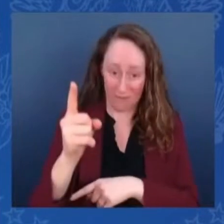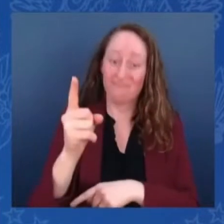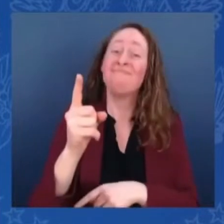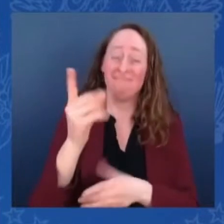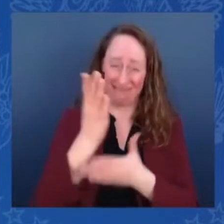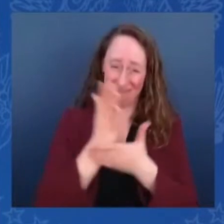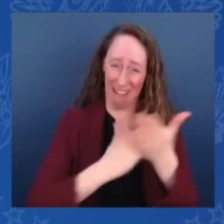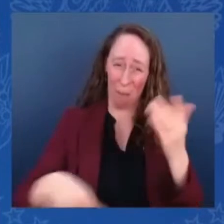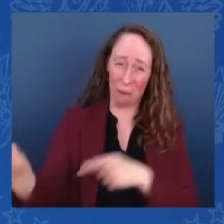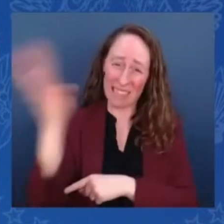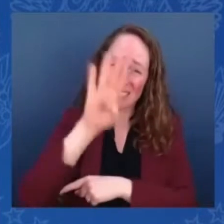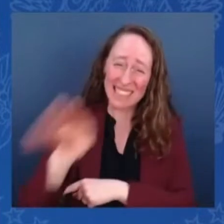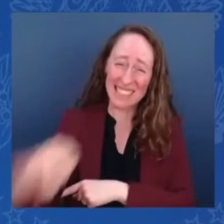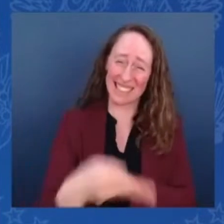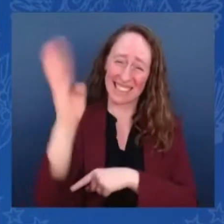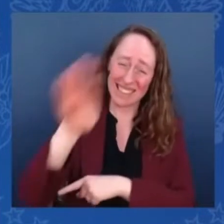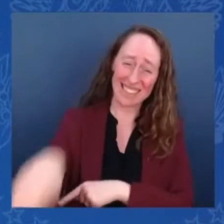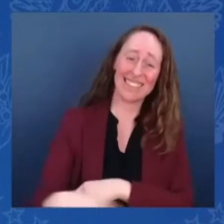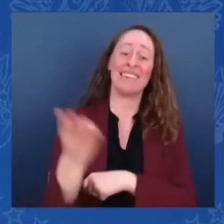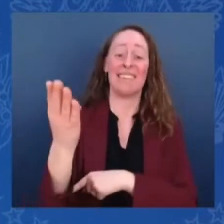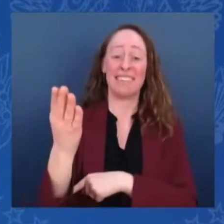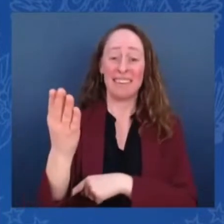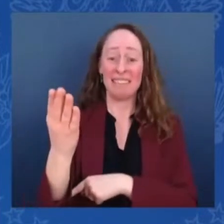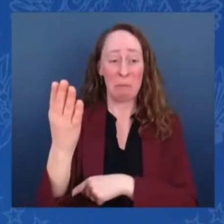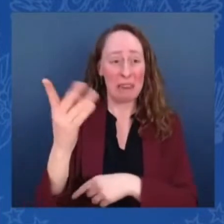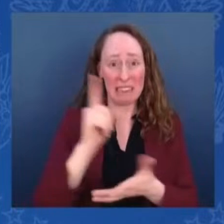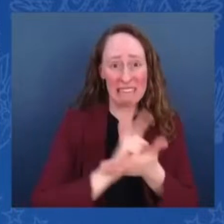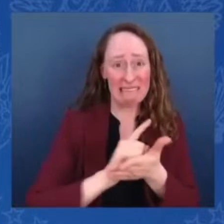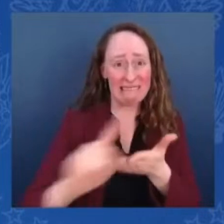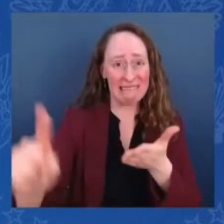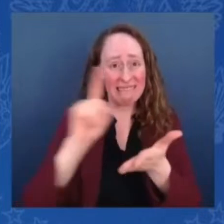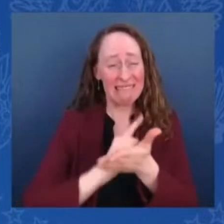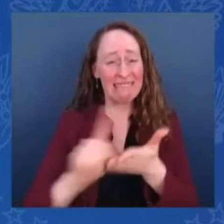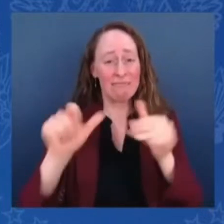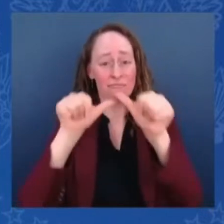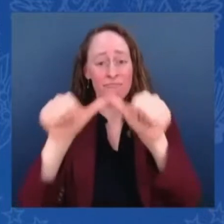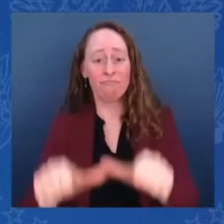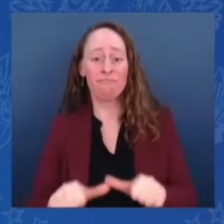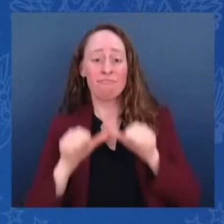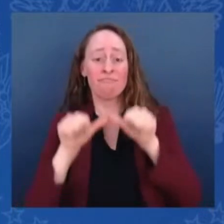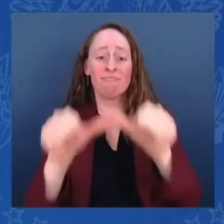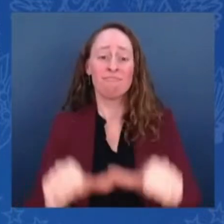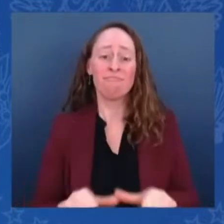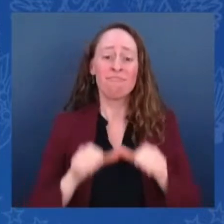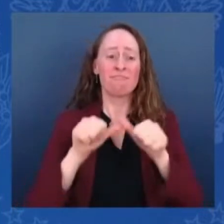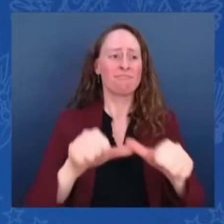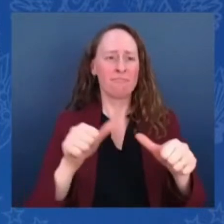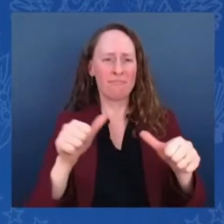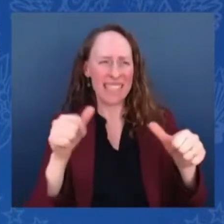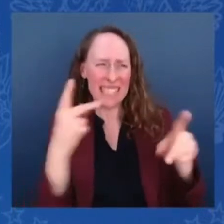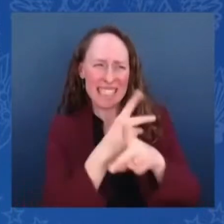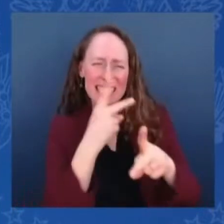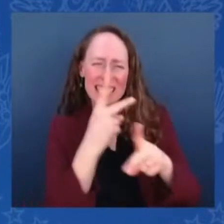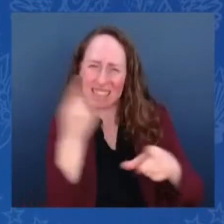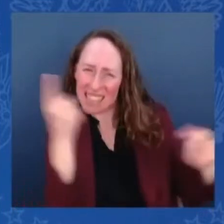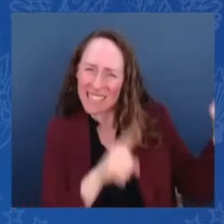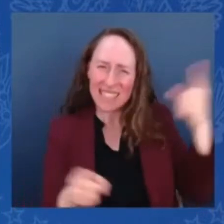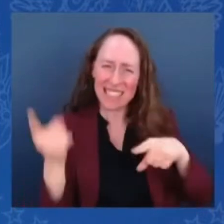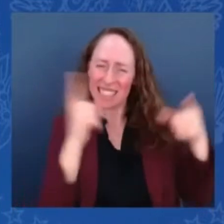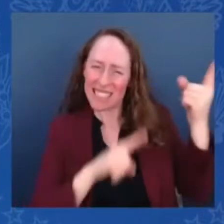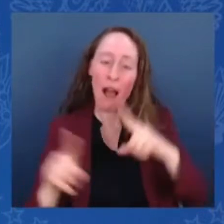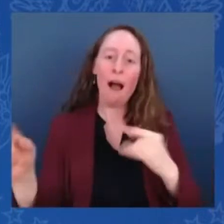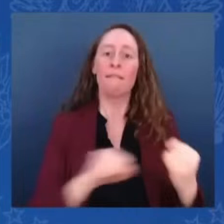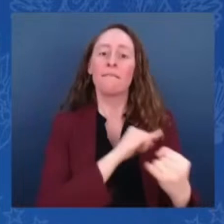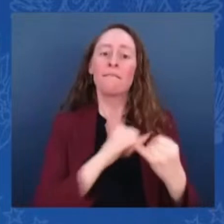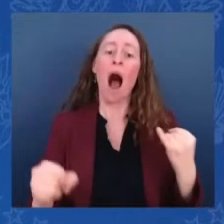24/7, 7 days a week, hammering out agreements, jumping into action in crisis, creating opportunities for our citizens around